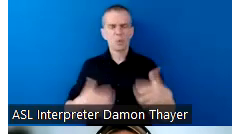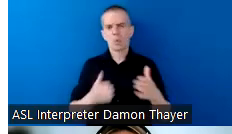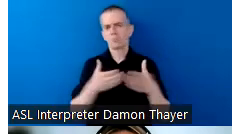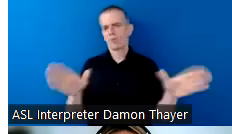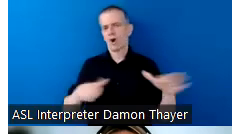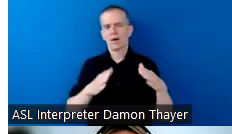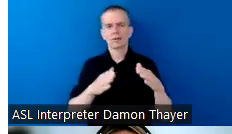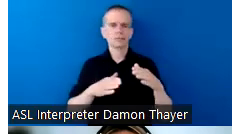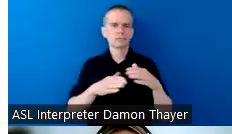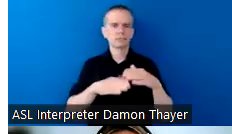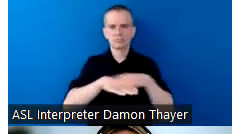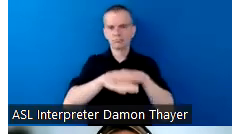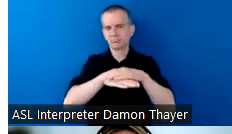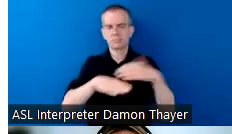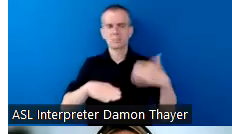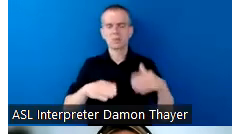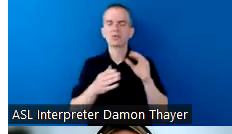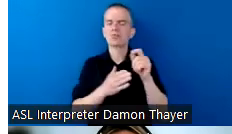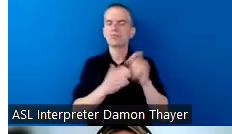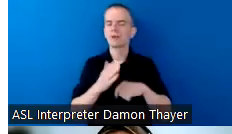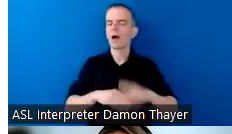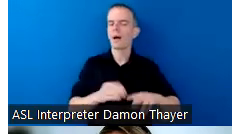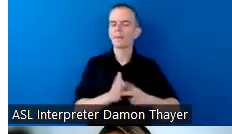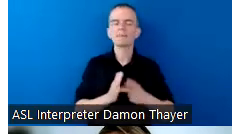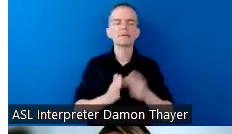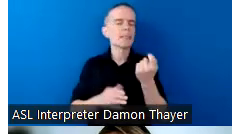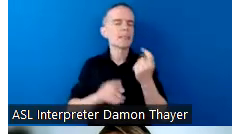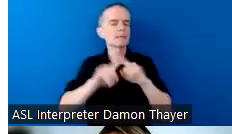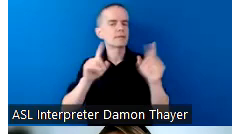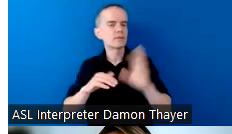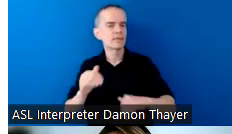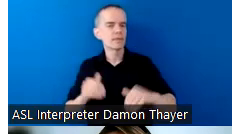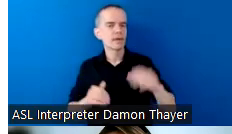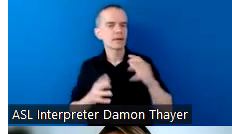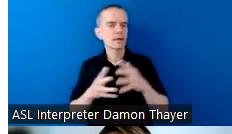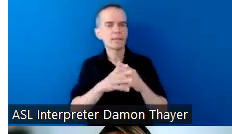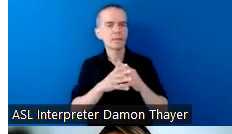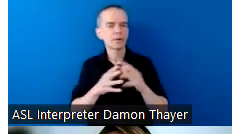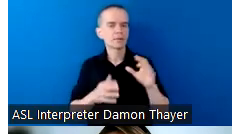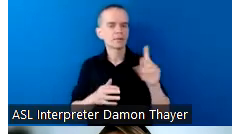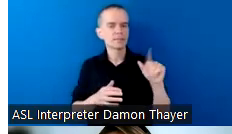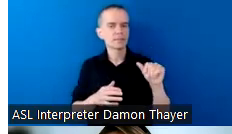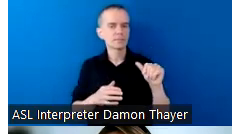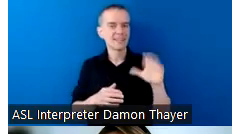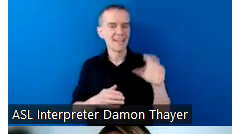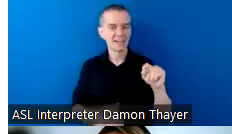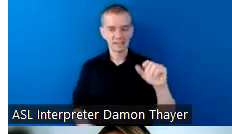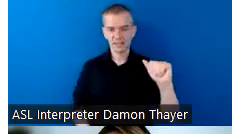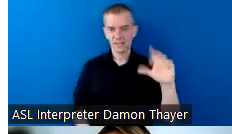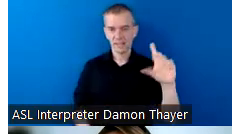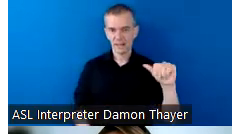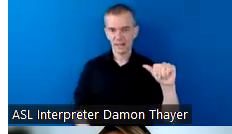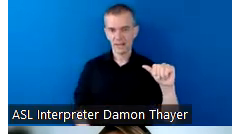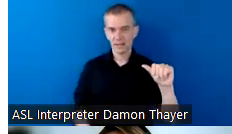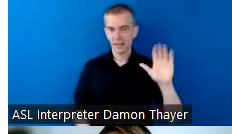purpose. And it's important to note that it's different than the definition of disability under the Americans with Disabilities Act, which I think is maybe a definition